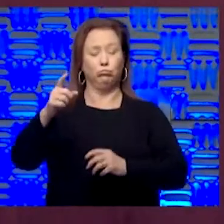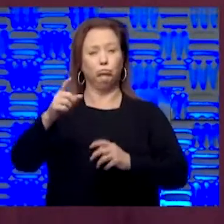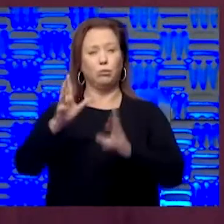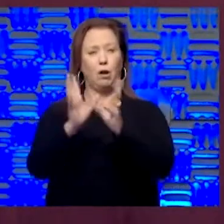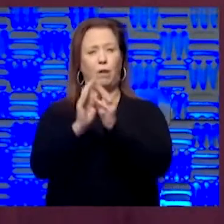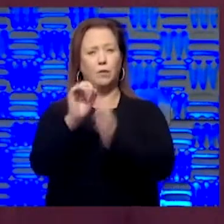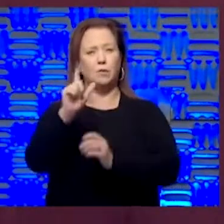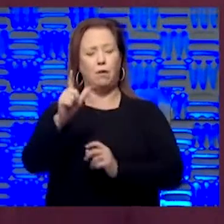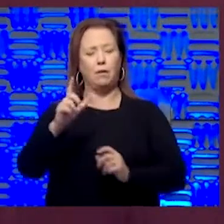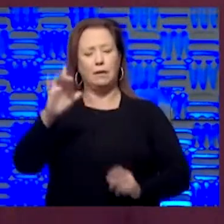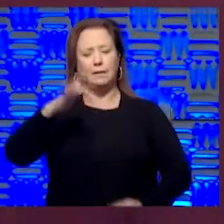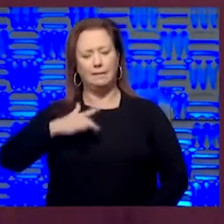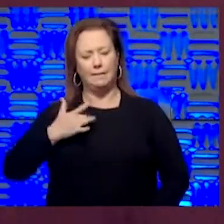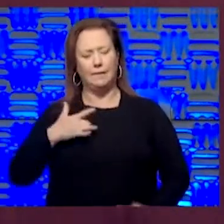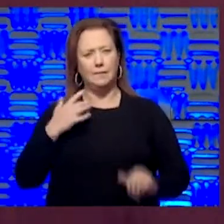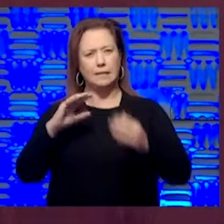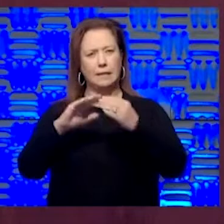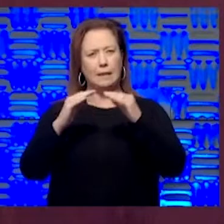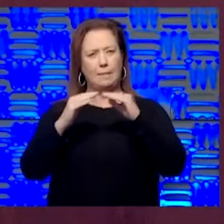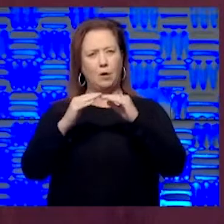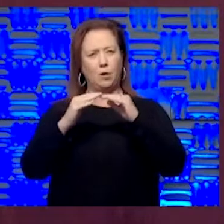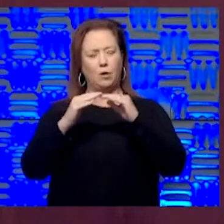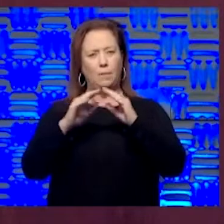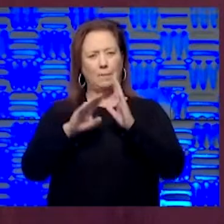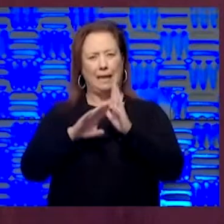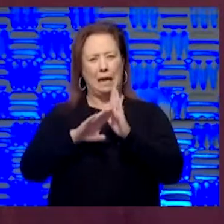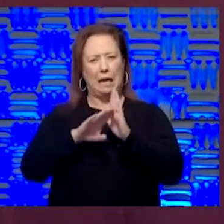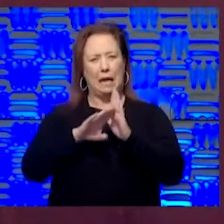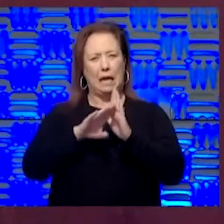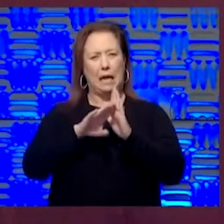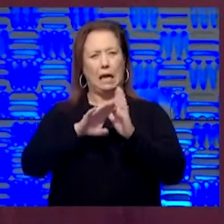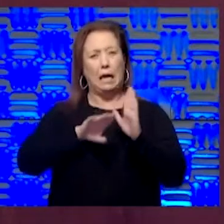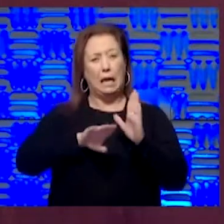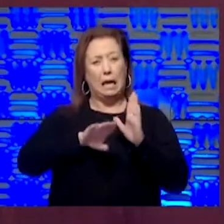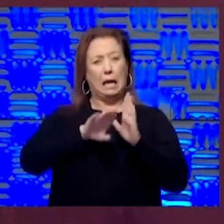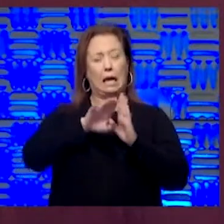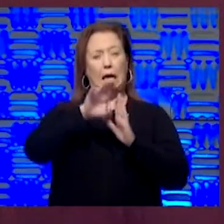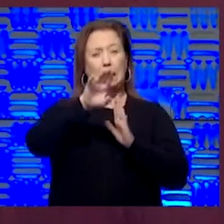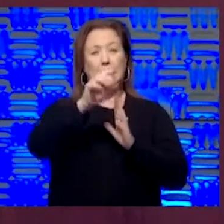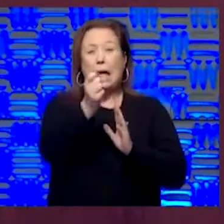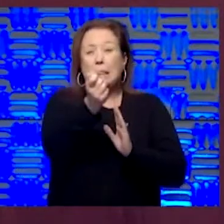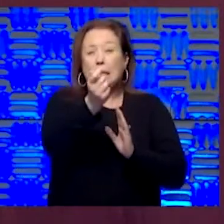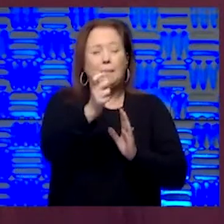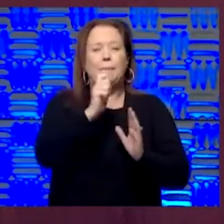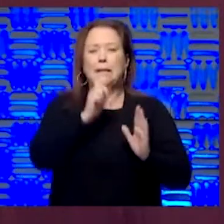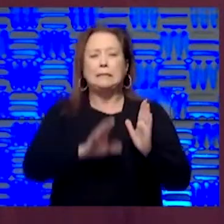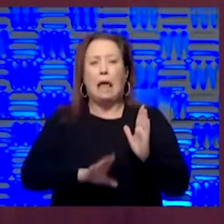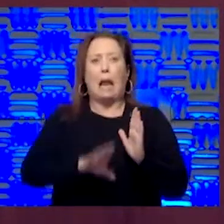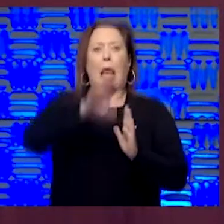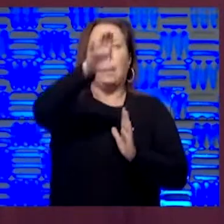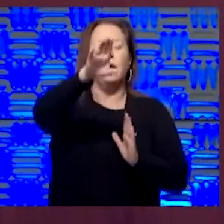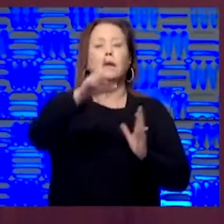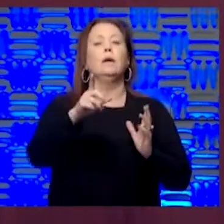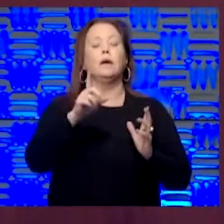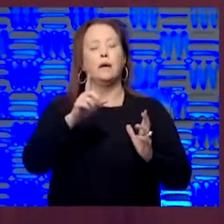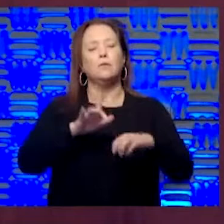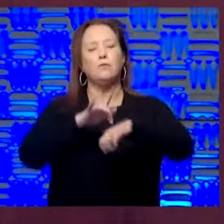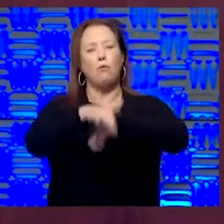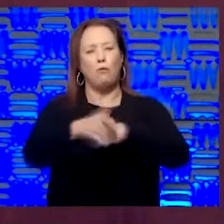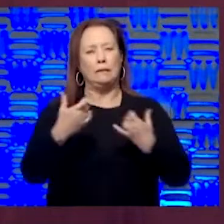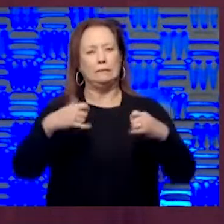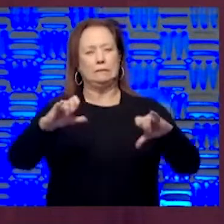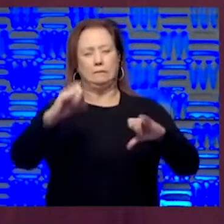like the numbers, they may be drifting up a little, but it's certainly not the exponential rise. Again, it's too early to know exactly where we are on what curve,